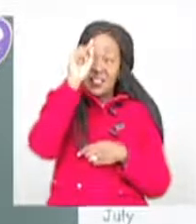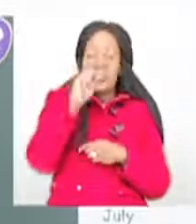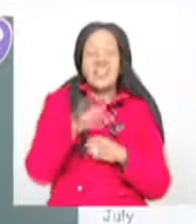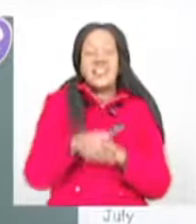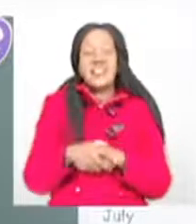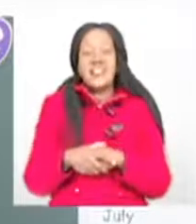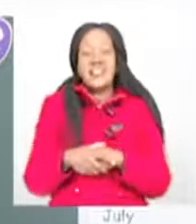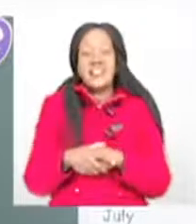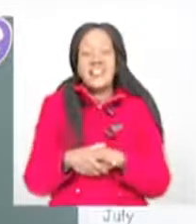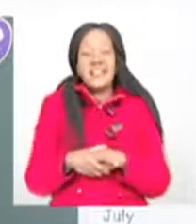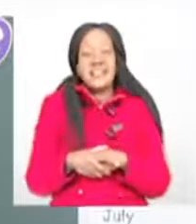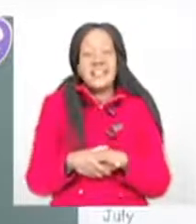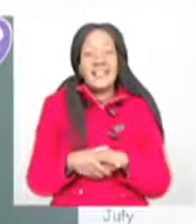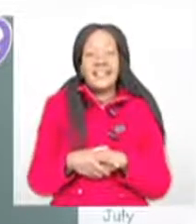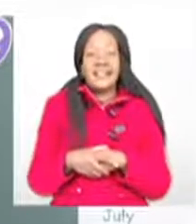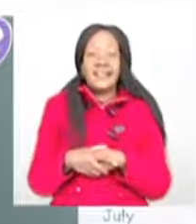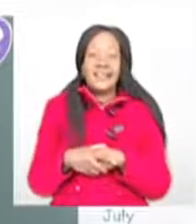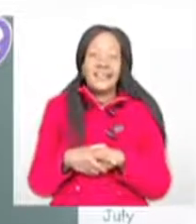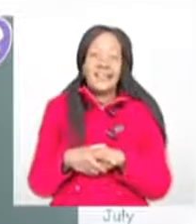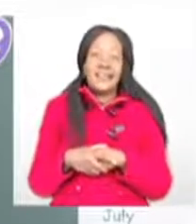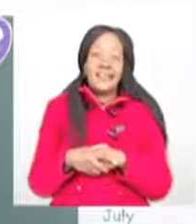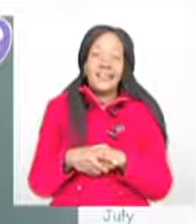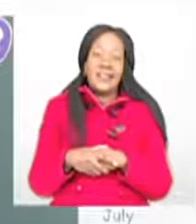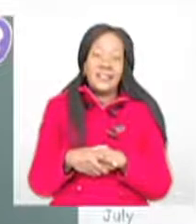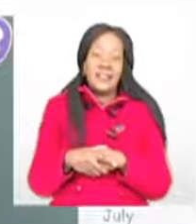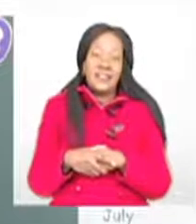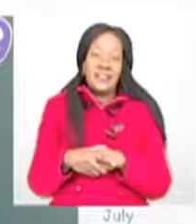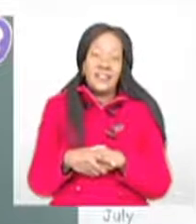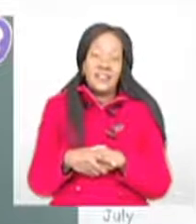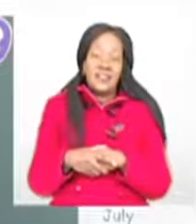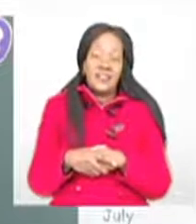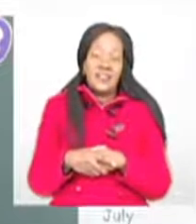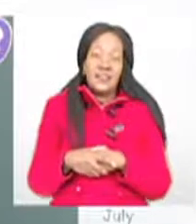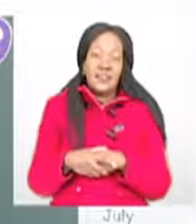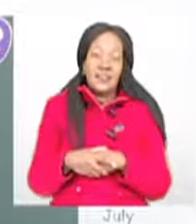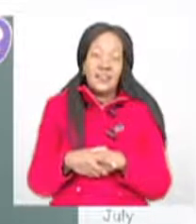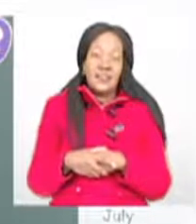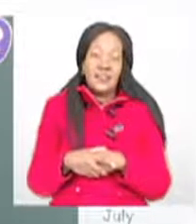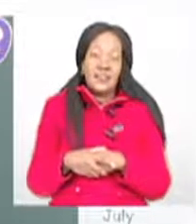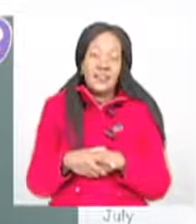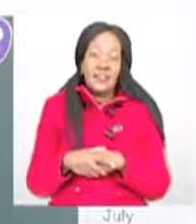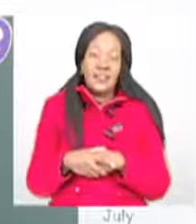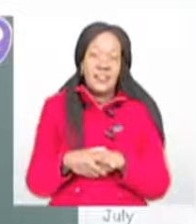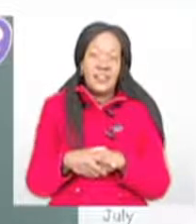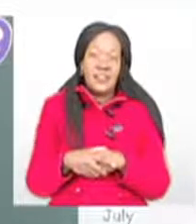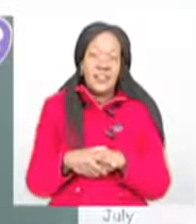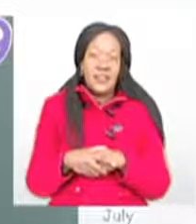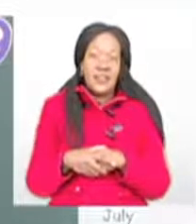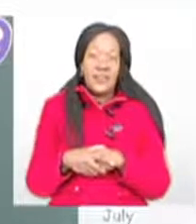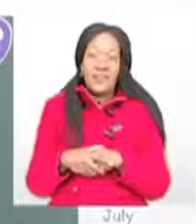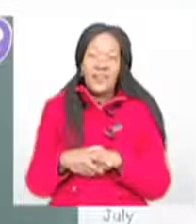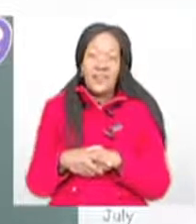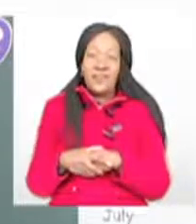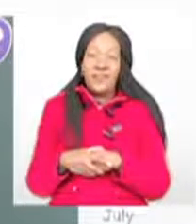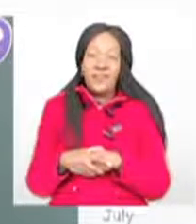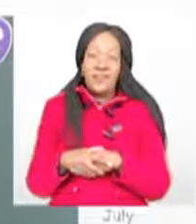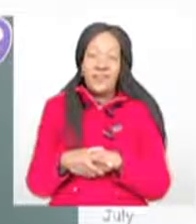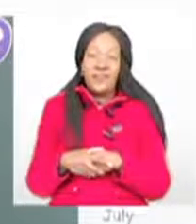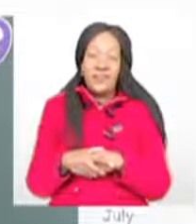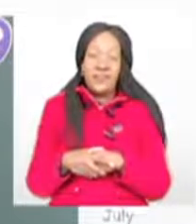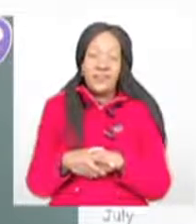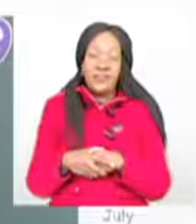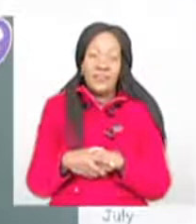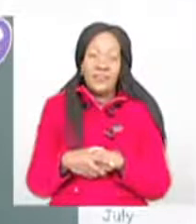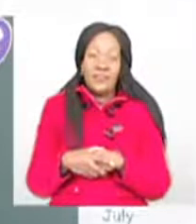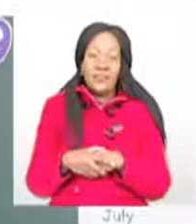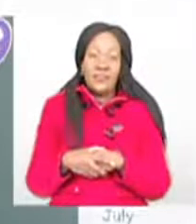dot for his head. That is how we write letter J. So